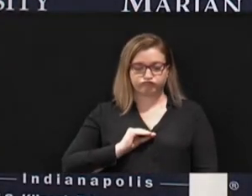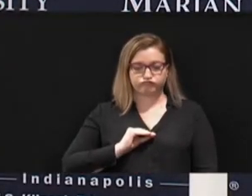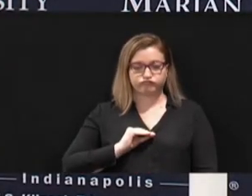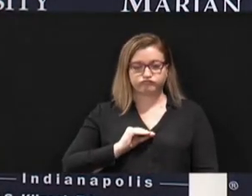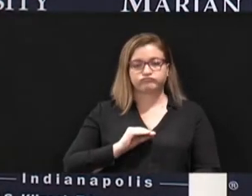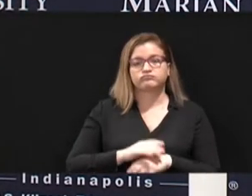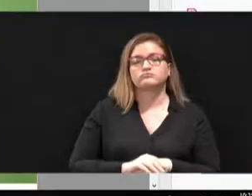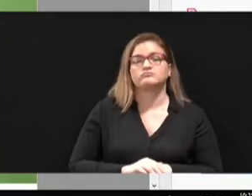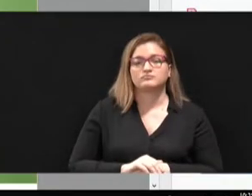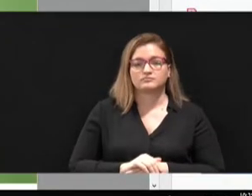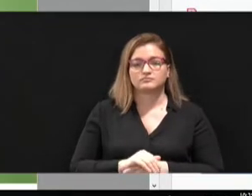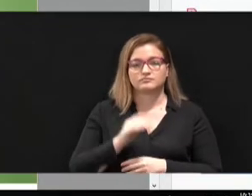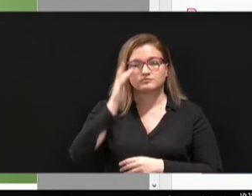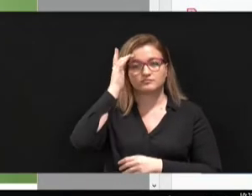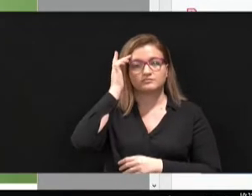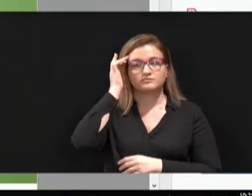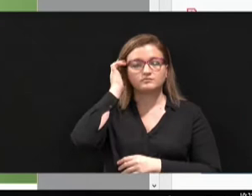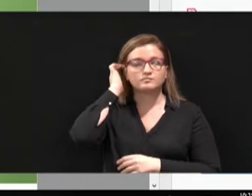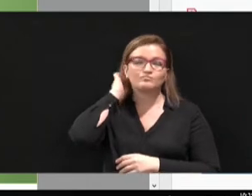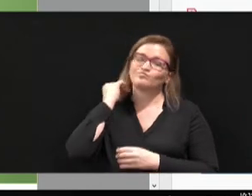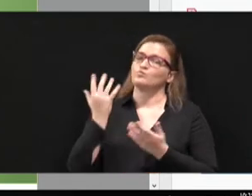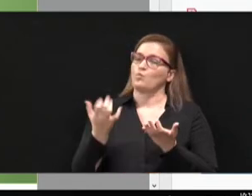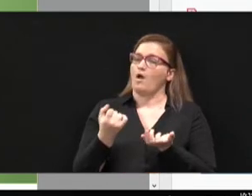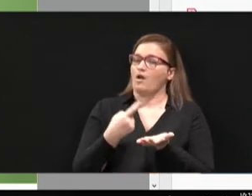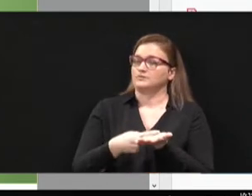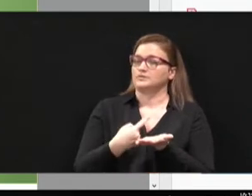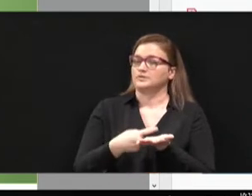I want to talk to you.